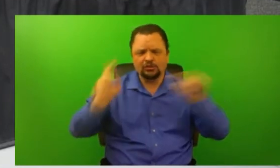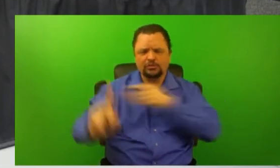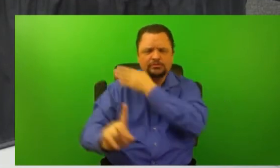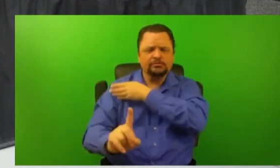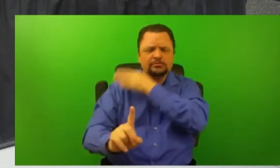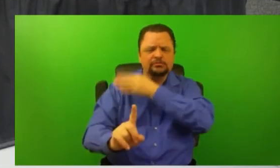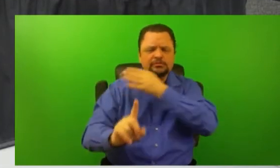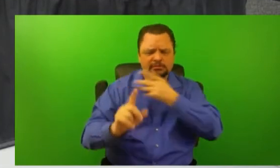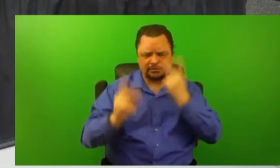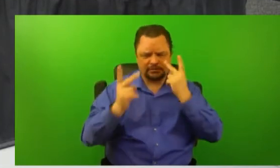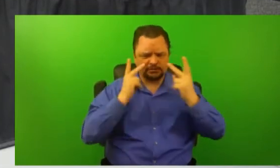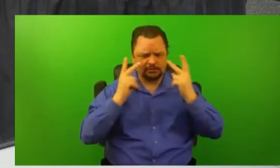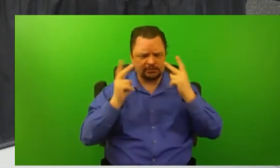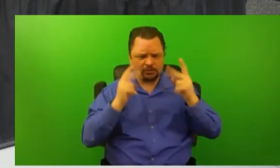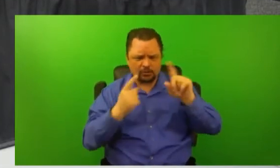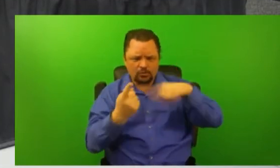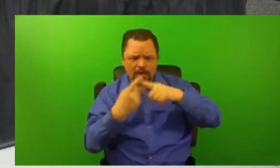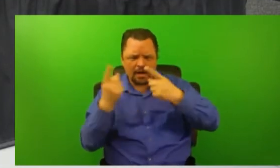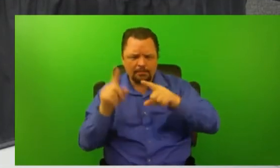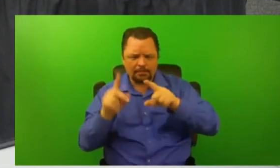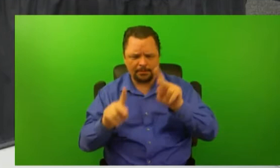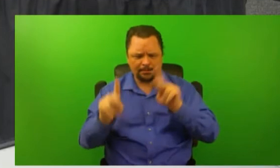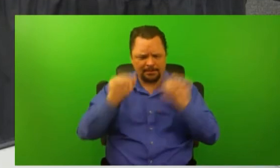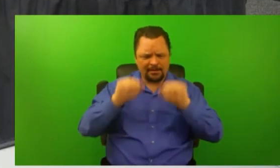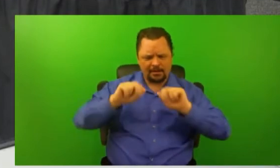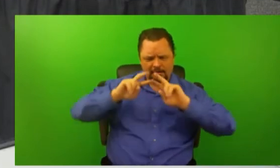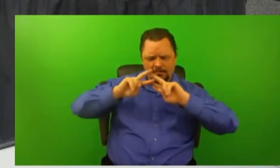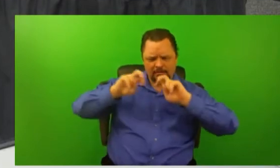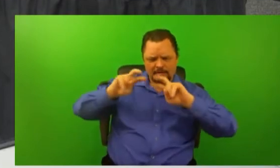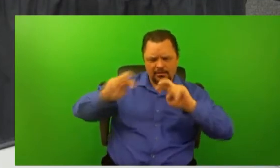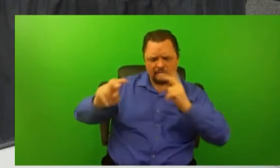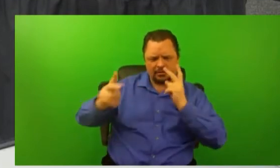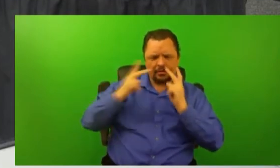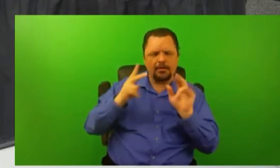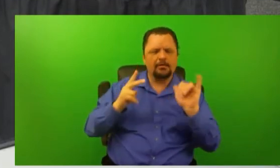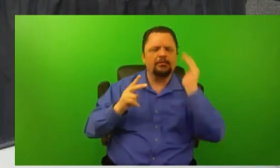can kind of gauge where we are with where we have been.